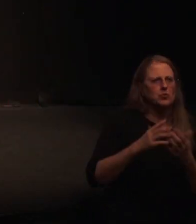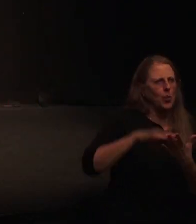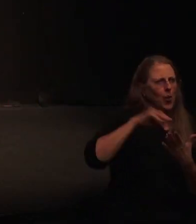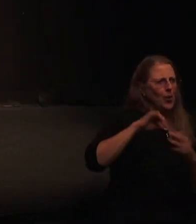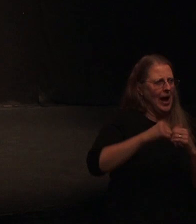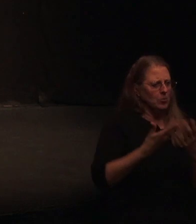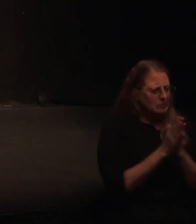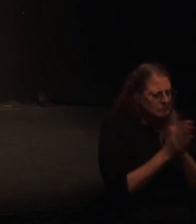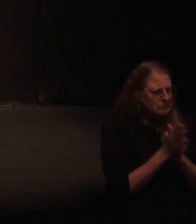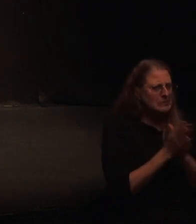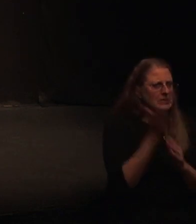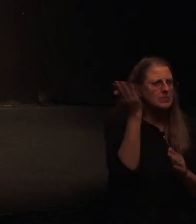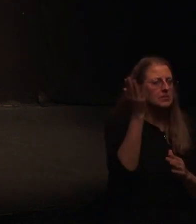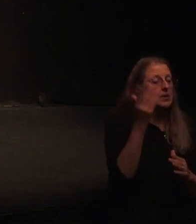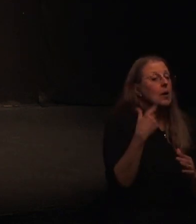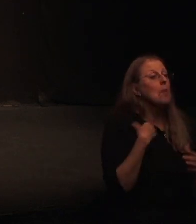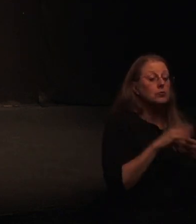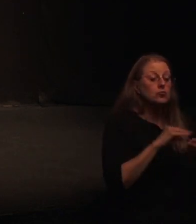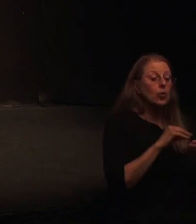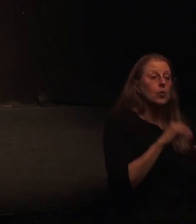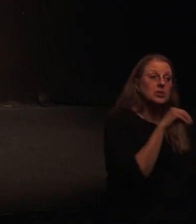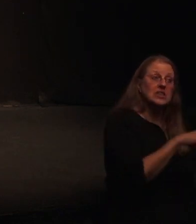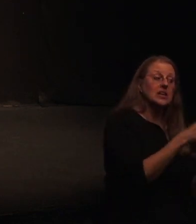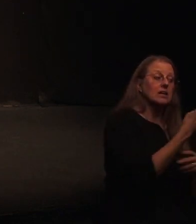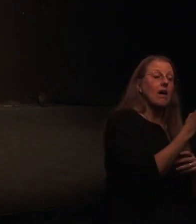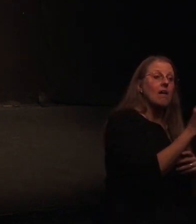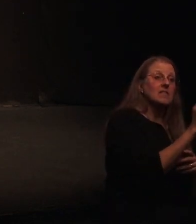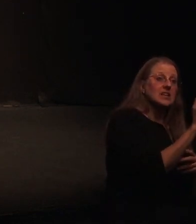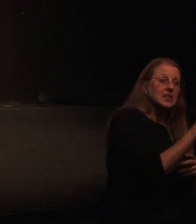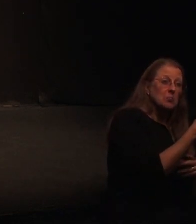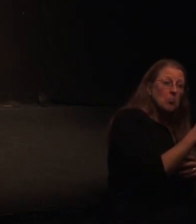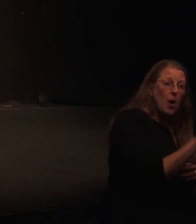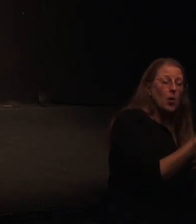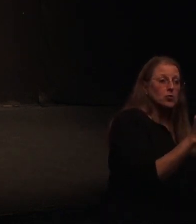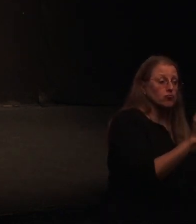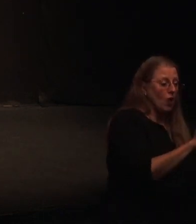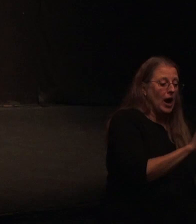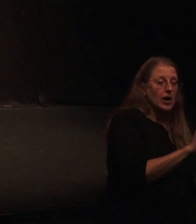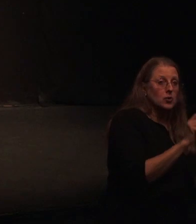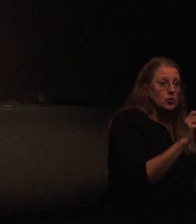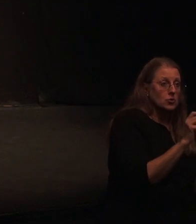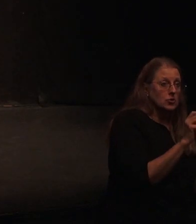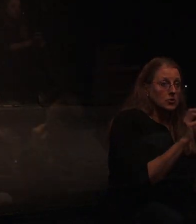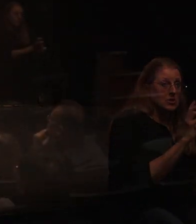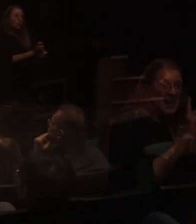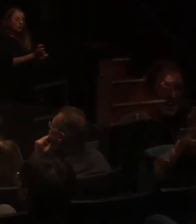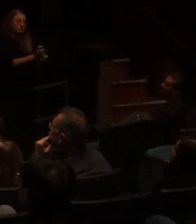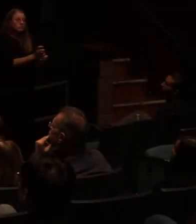story has been featured on the Huffington Post, Medium's, Writer's Digest. I've been just published in the Counseling Today